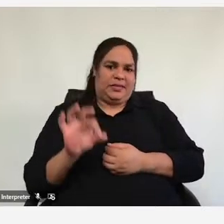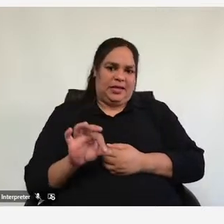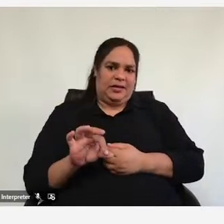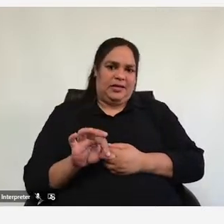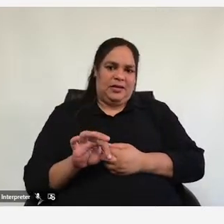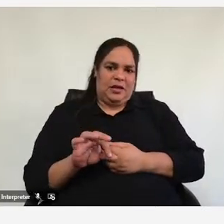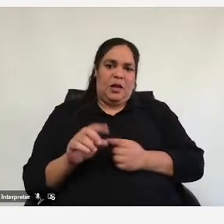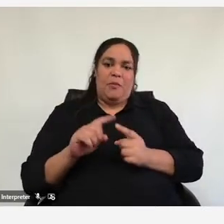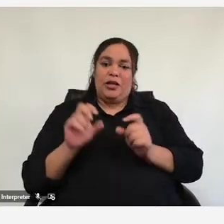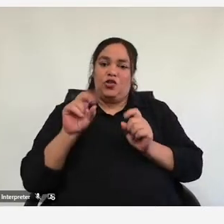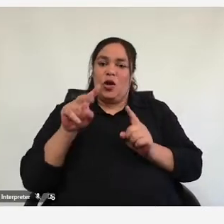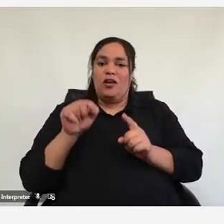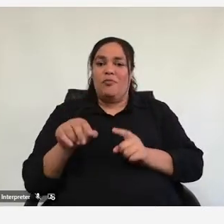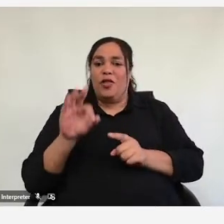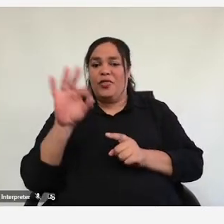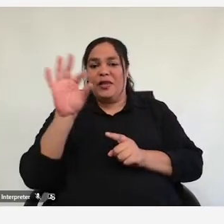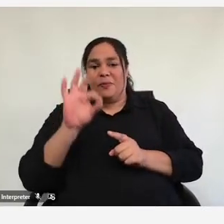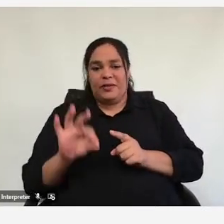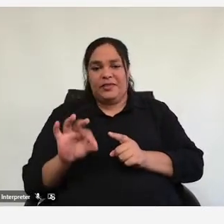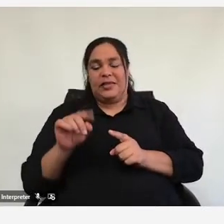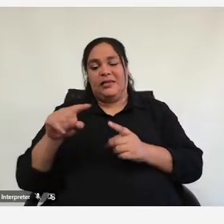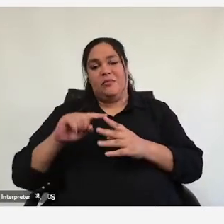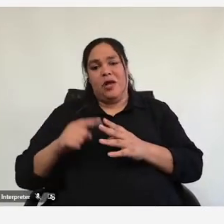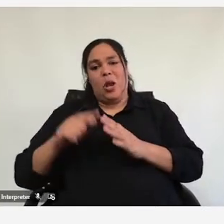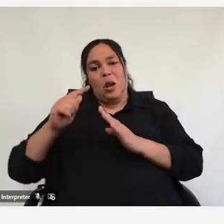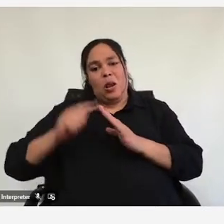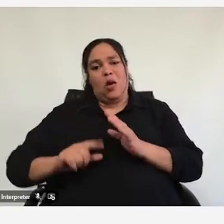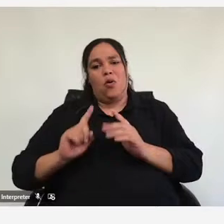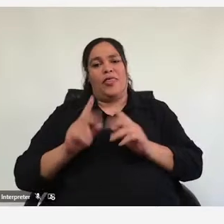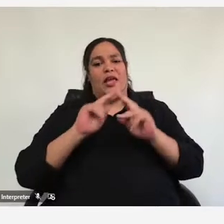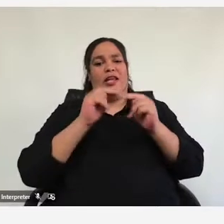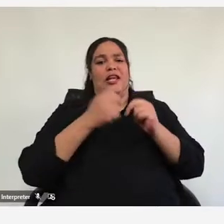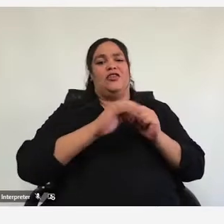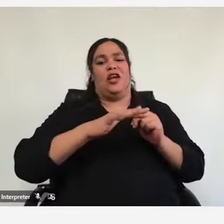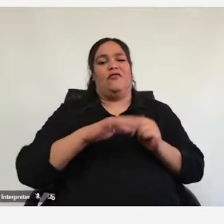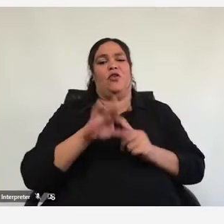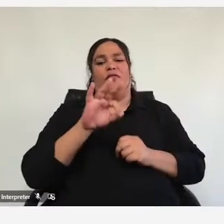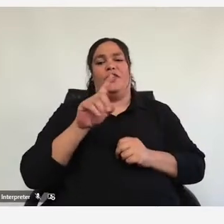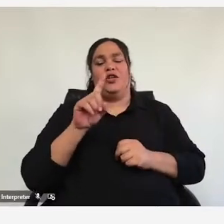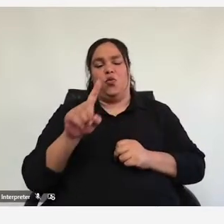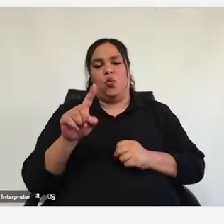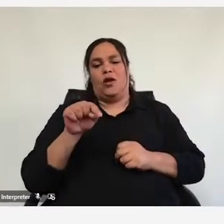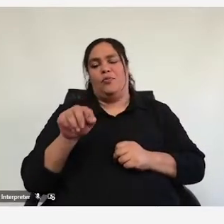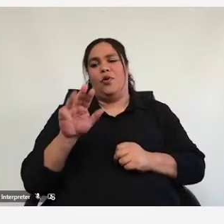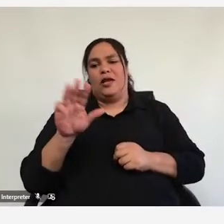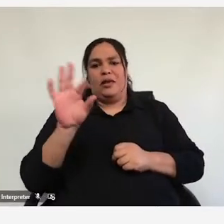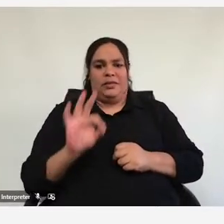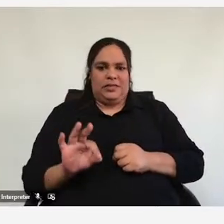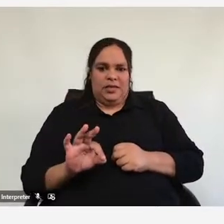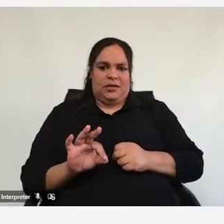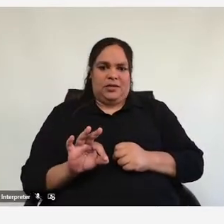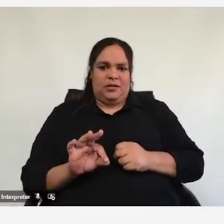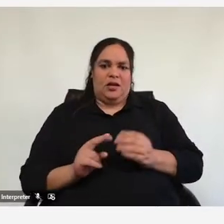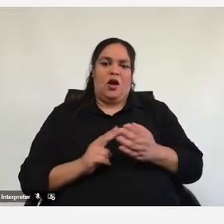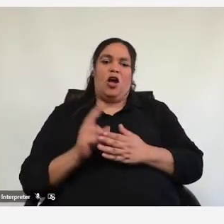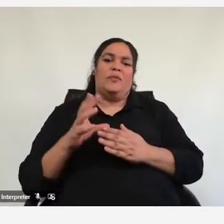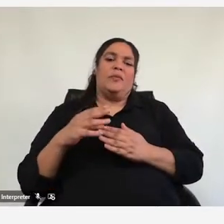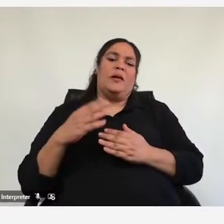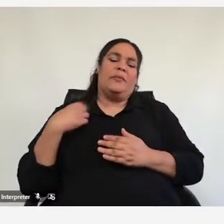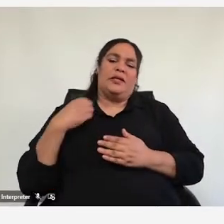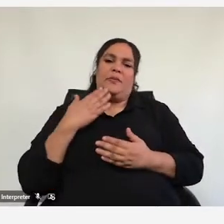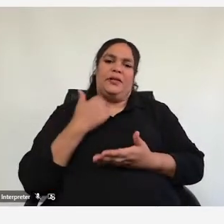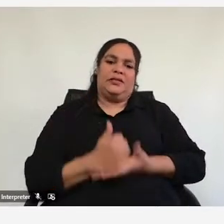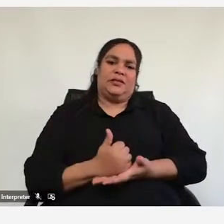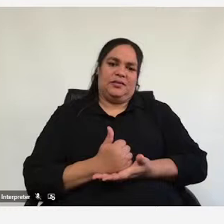Order. 12.3 percentage points lower than the national average of 31.9%. Honourable Minister, please take your